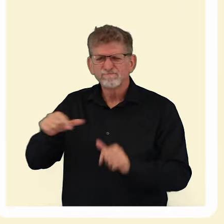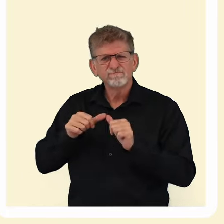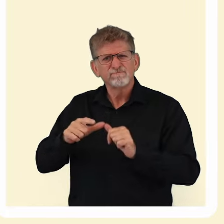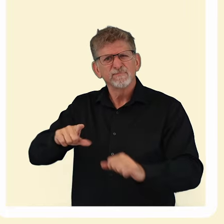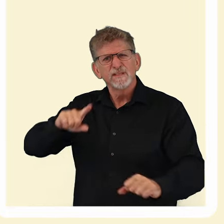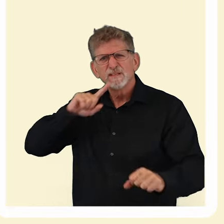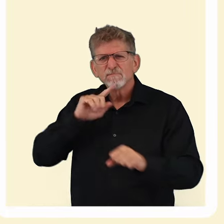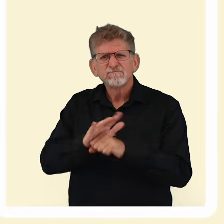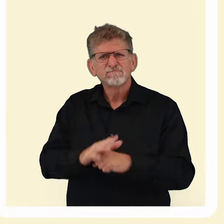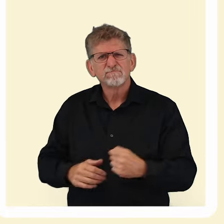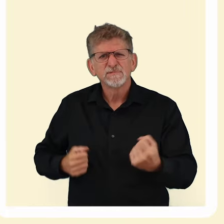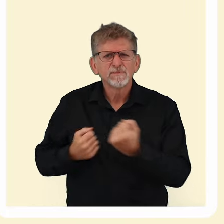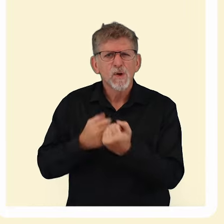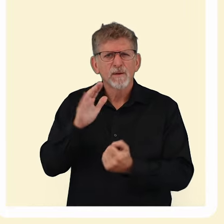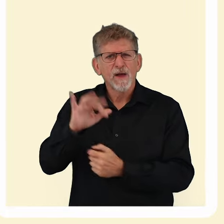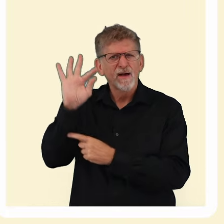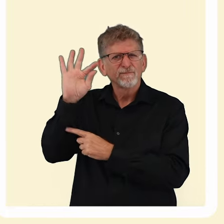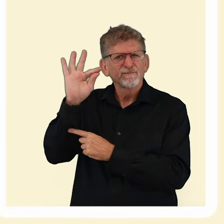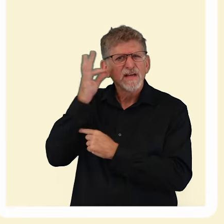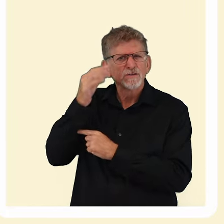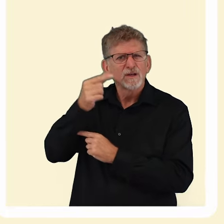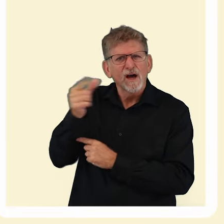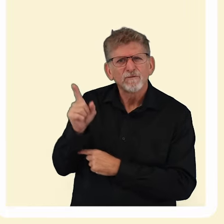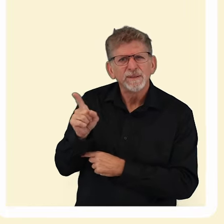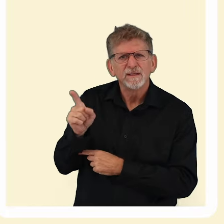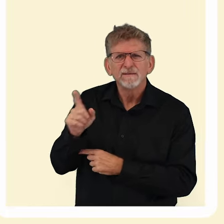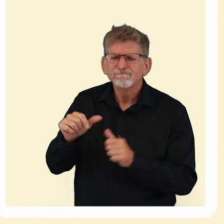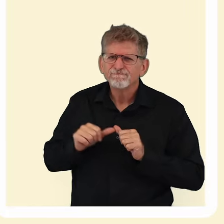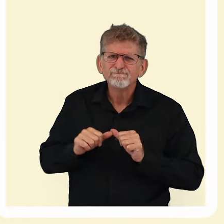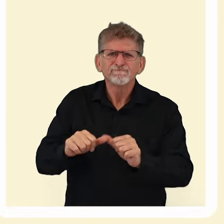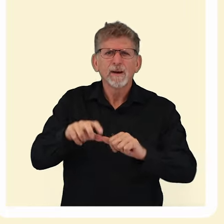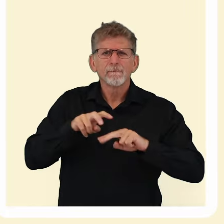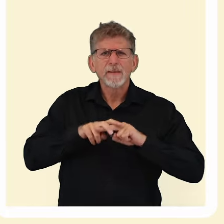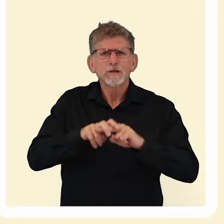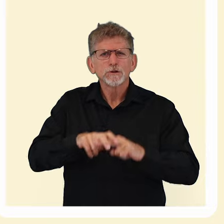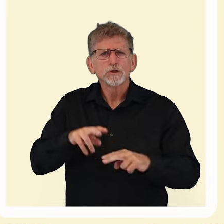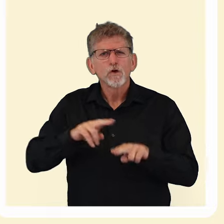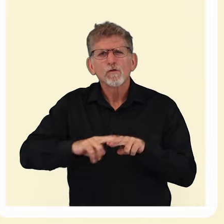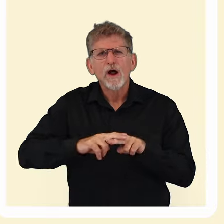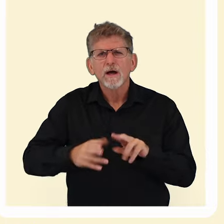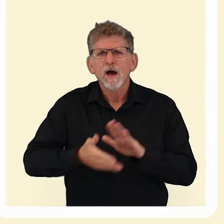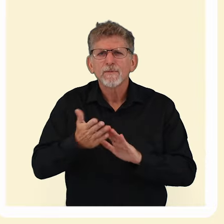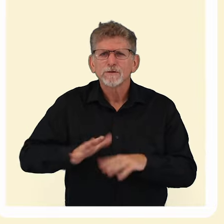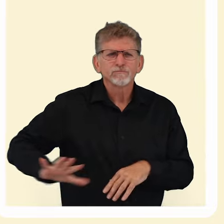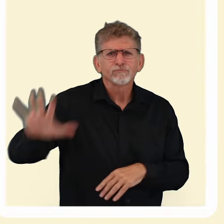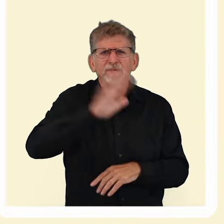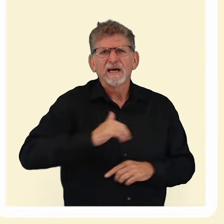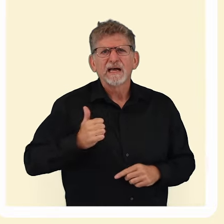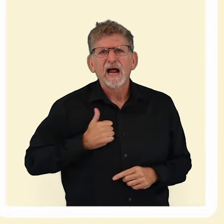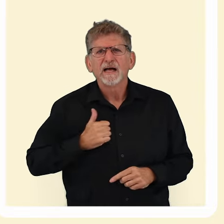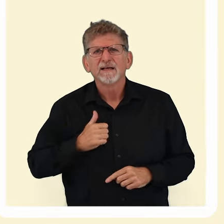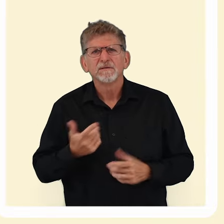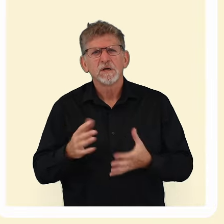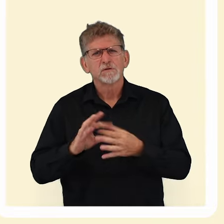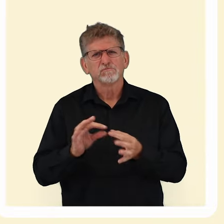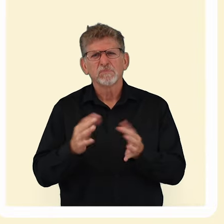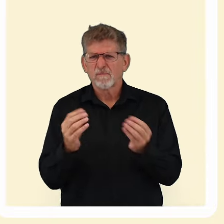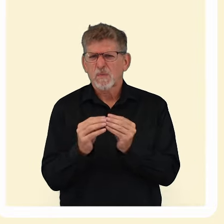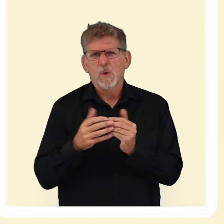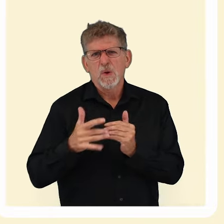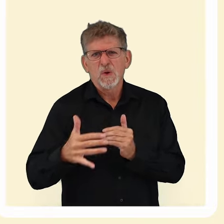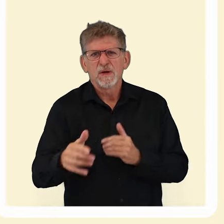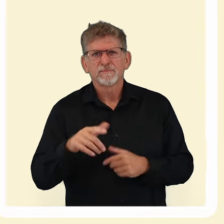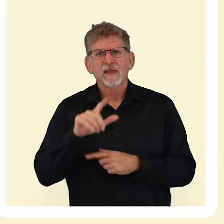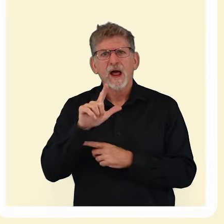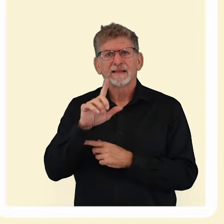passenger rail operations in Canada. And we talked about there's more to come, right, in this LDRR investment. Do you want to set the tone a little bit